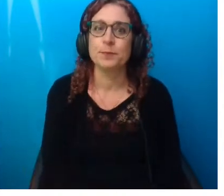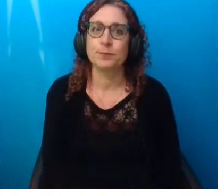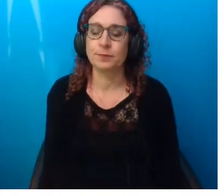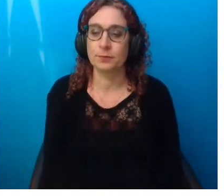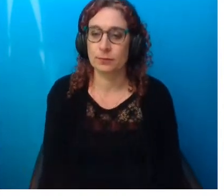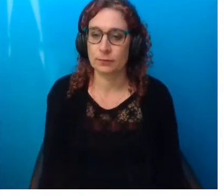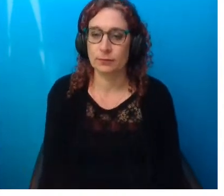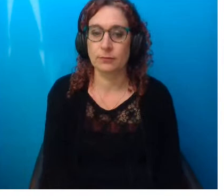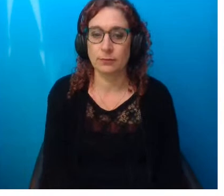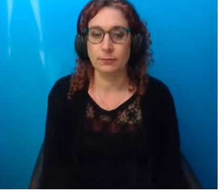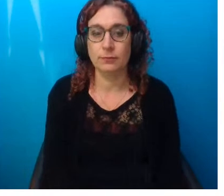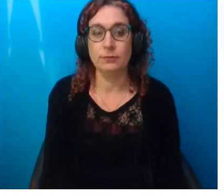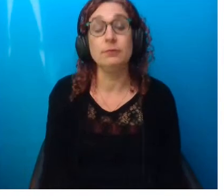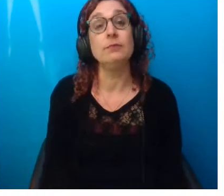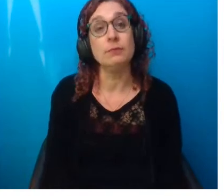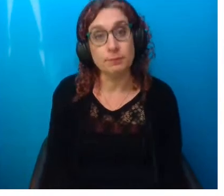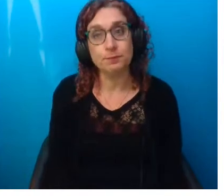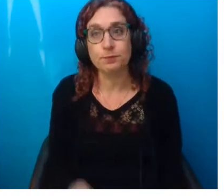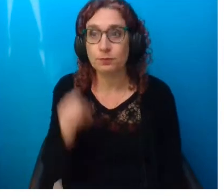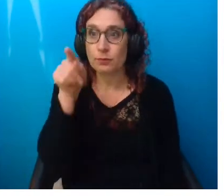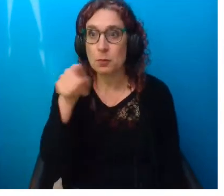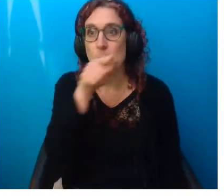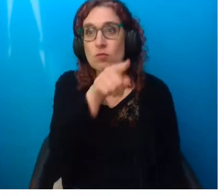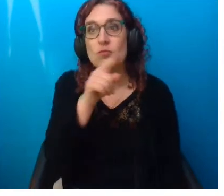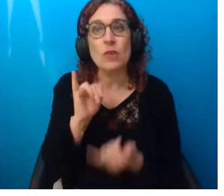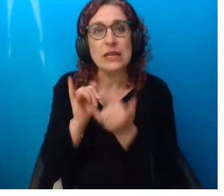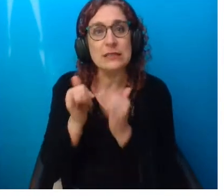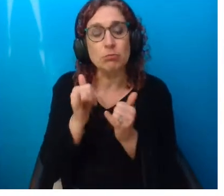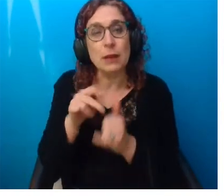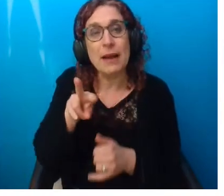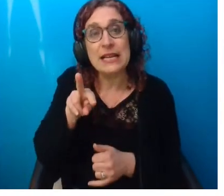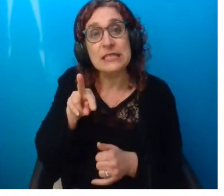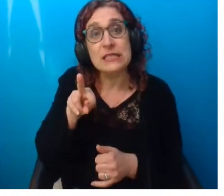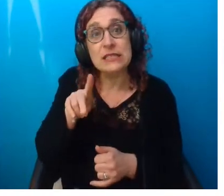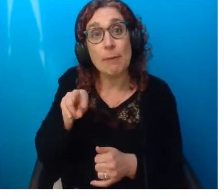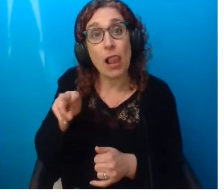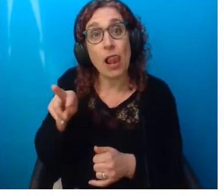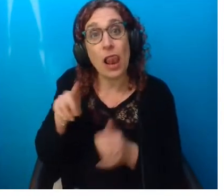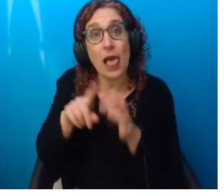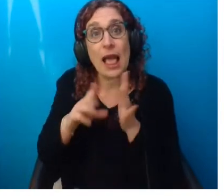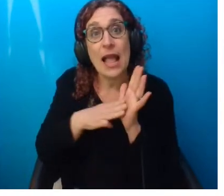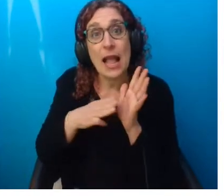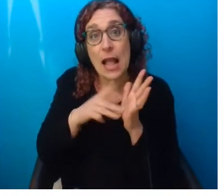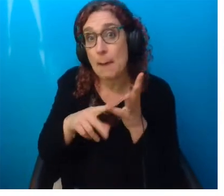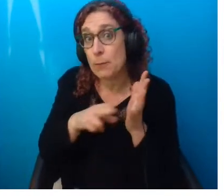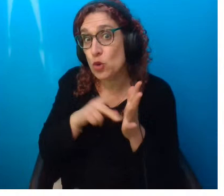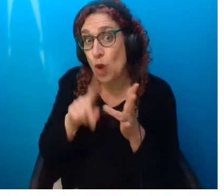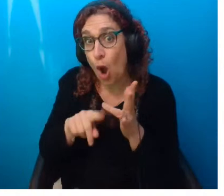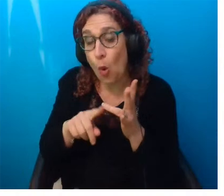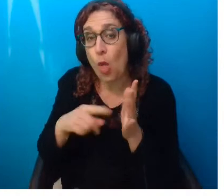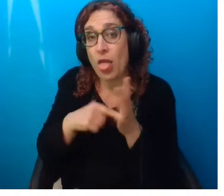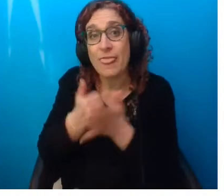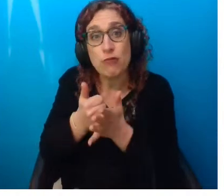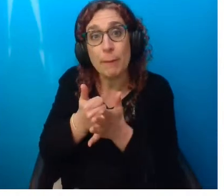And do you ever give double immunotherapy to grasses and trees simultaneously?